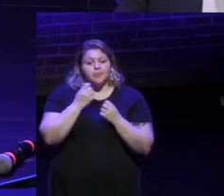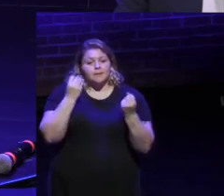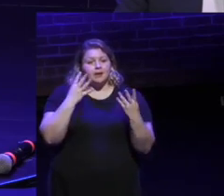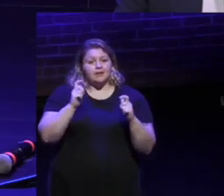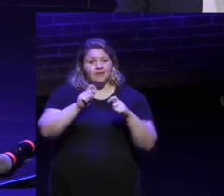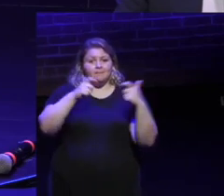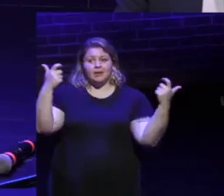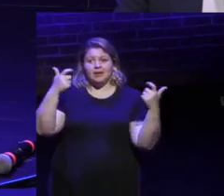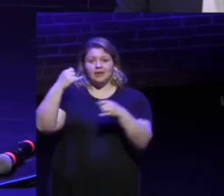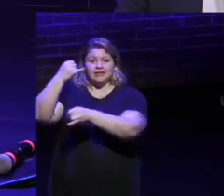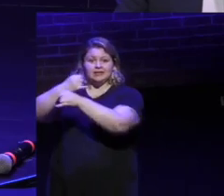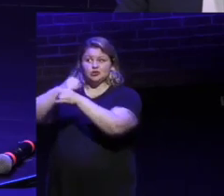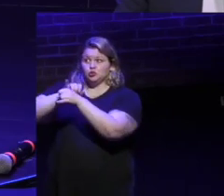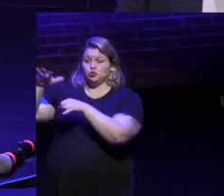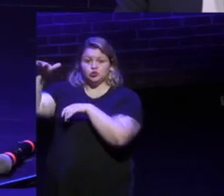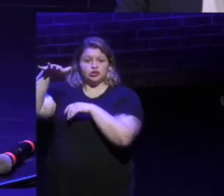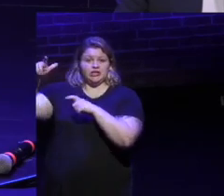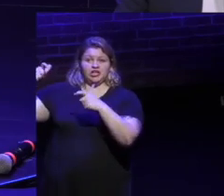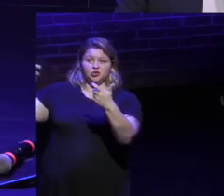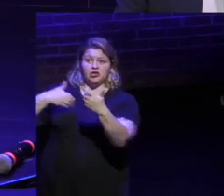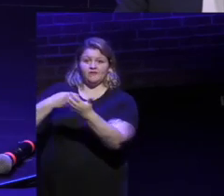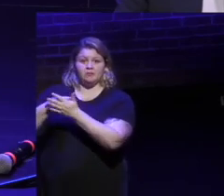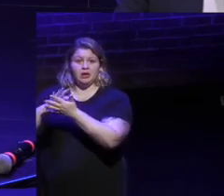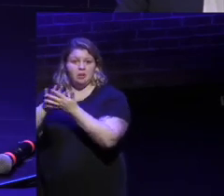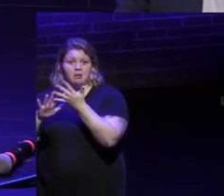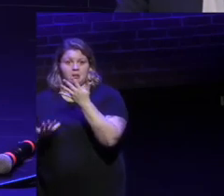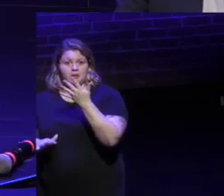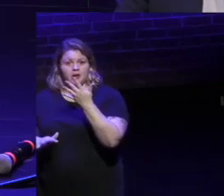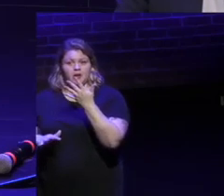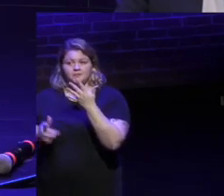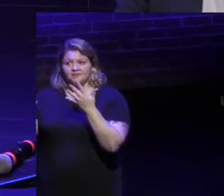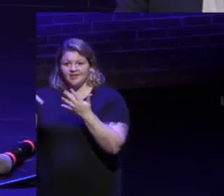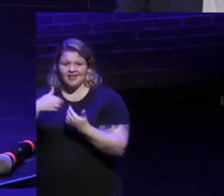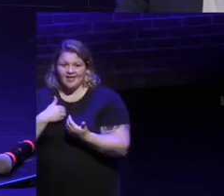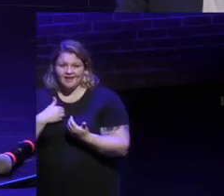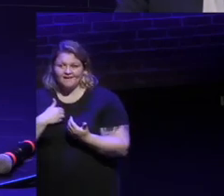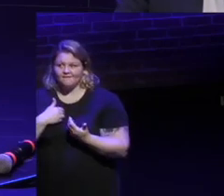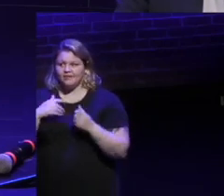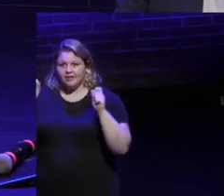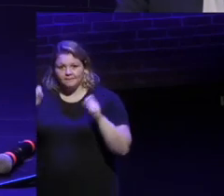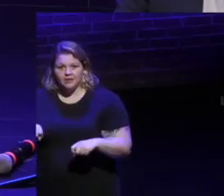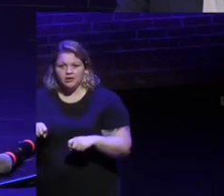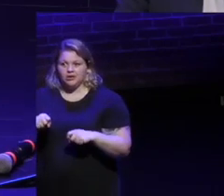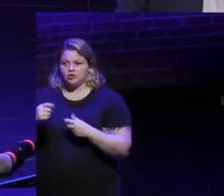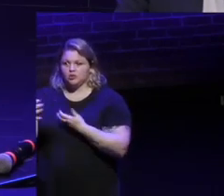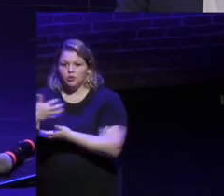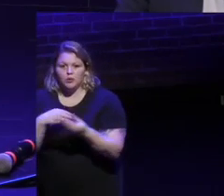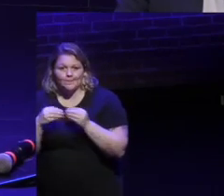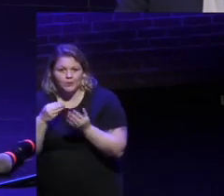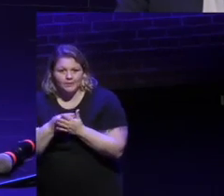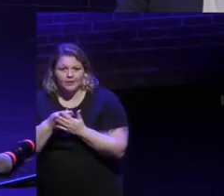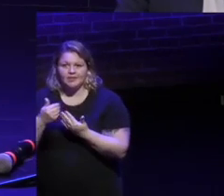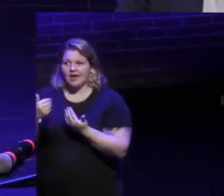get the funding because they have the capacity, they also have the capacity to keep raising a lot of money because they are in the boardrooms with other folks who